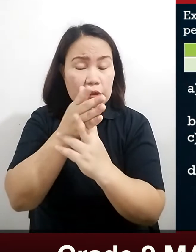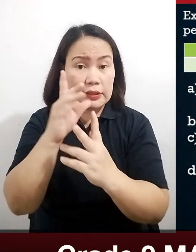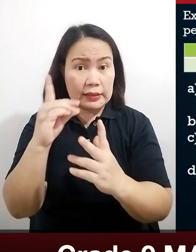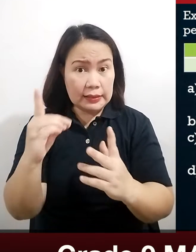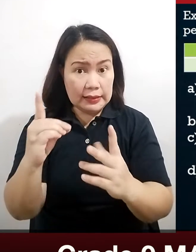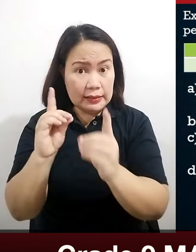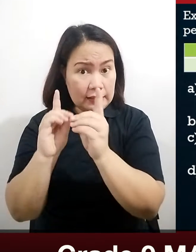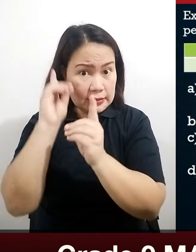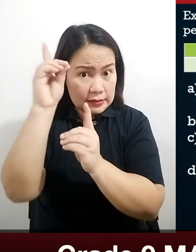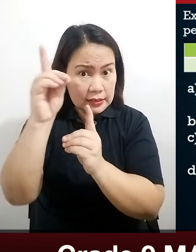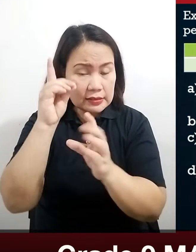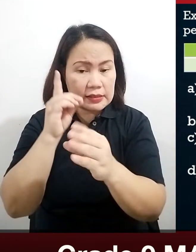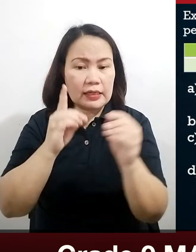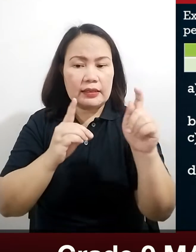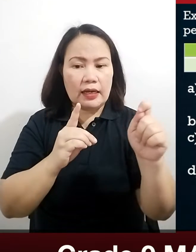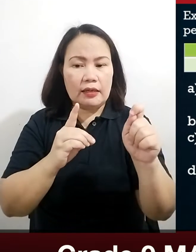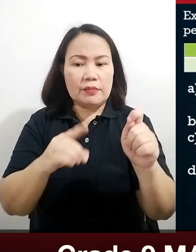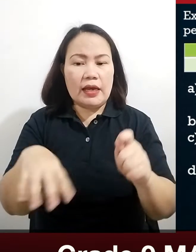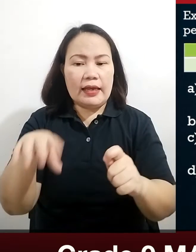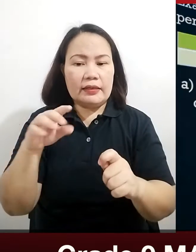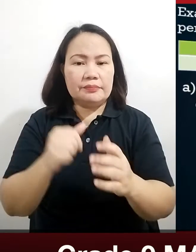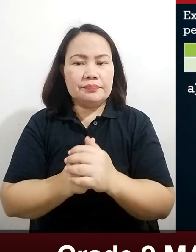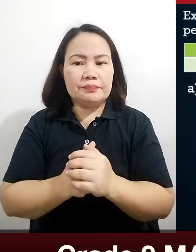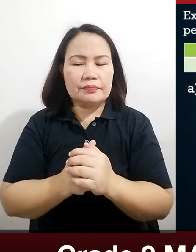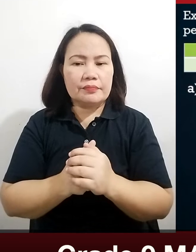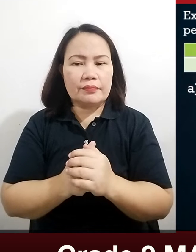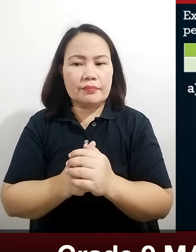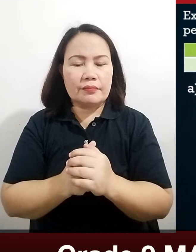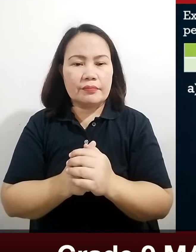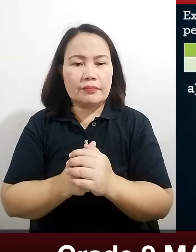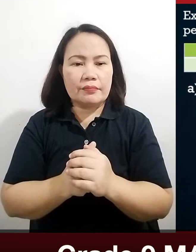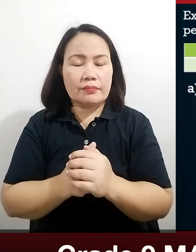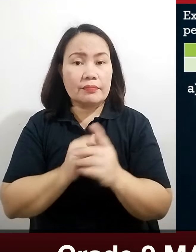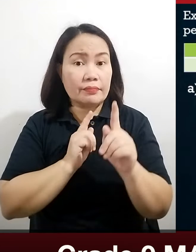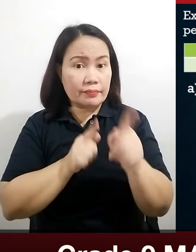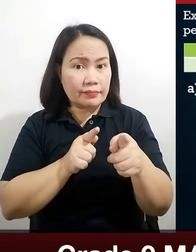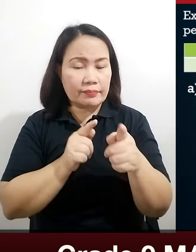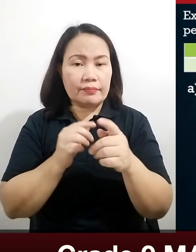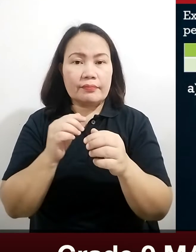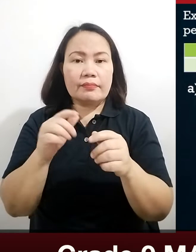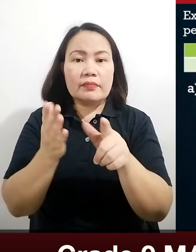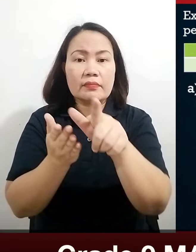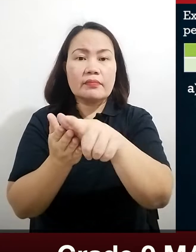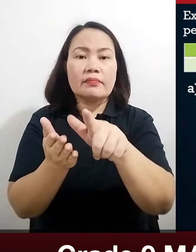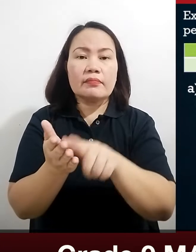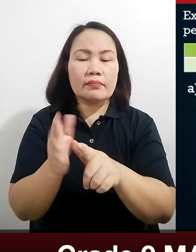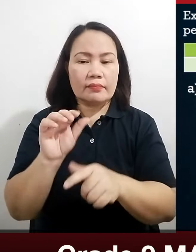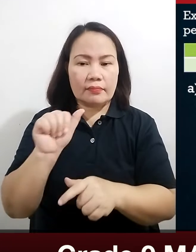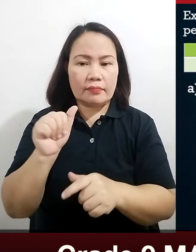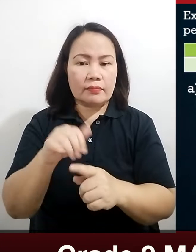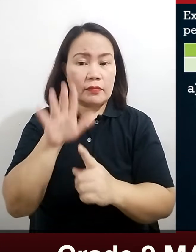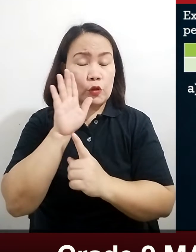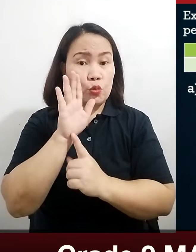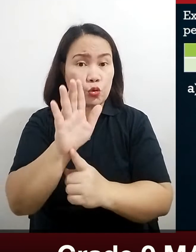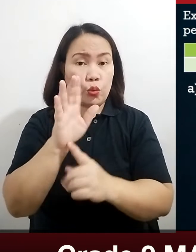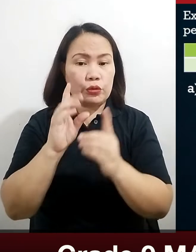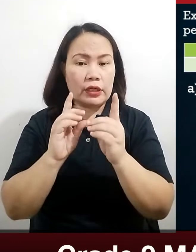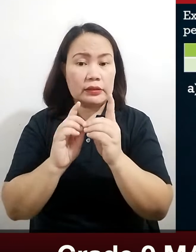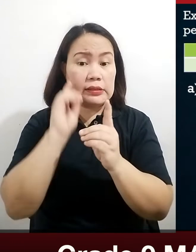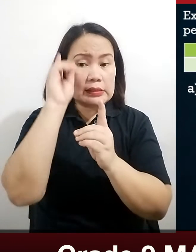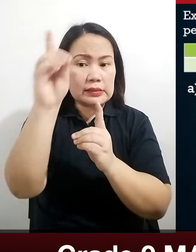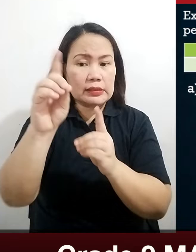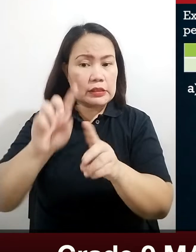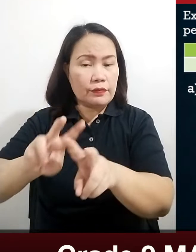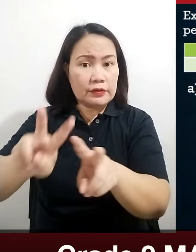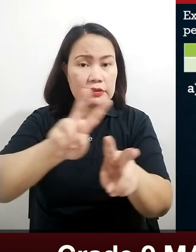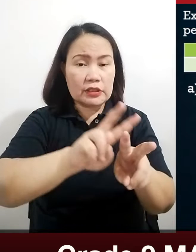10 and a half hours? Okay, let's answer first letter A. Show the distance d varies